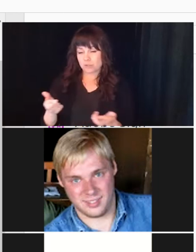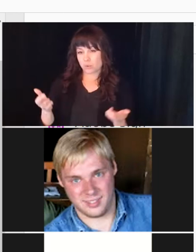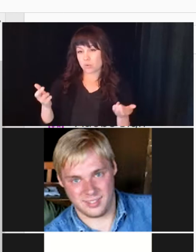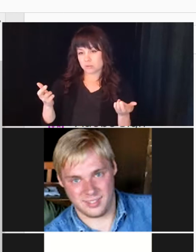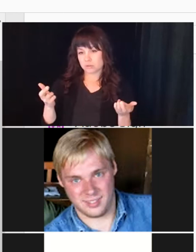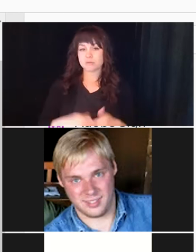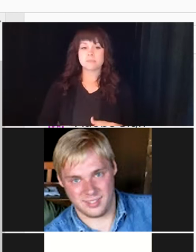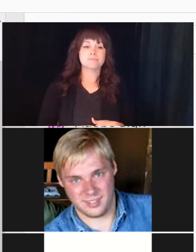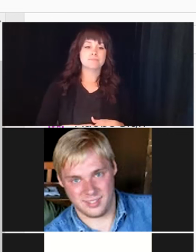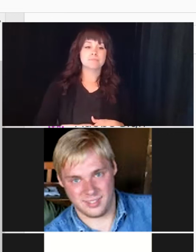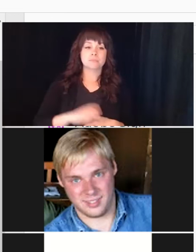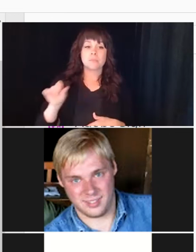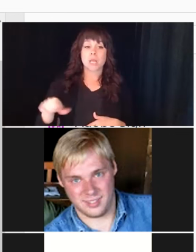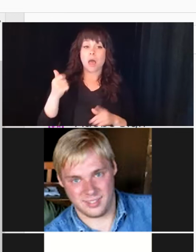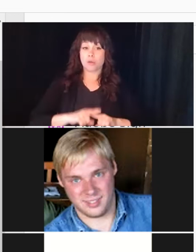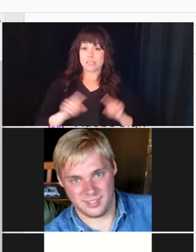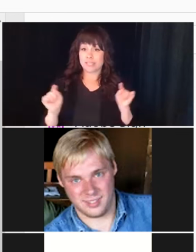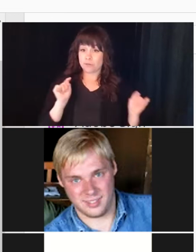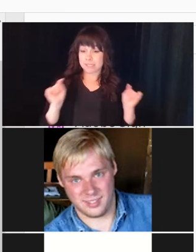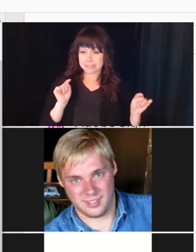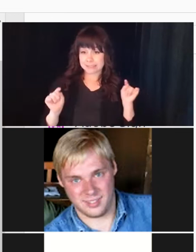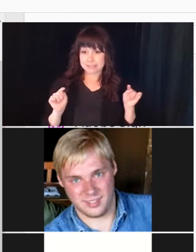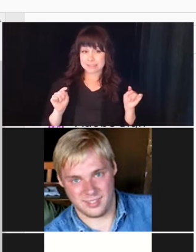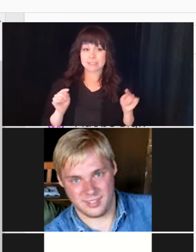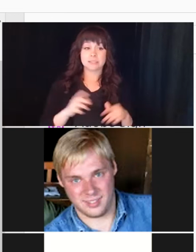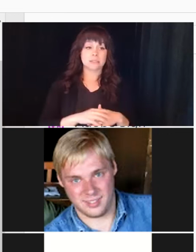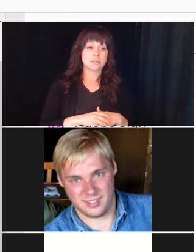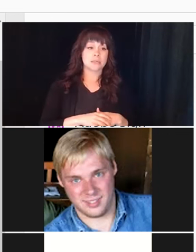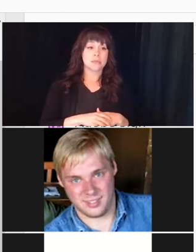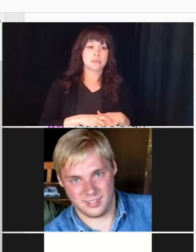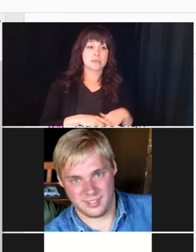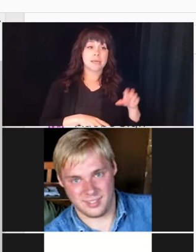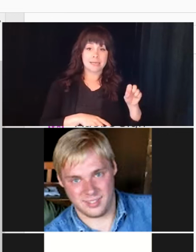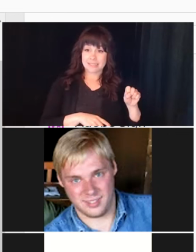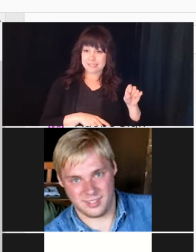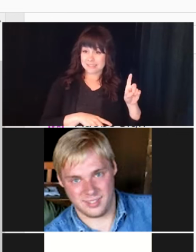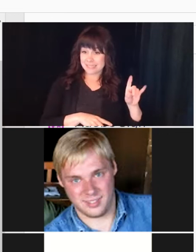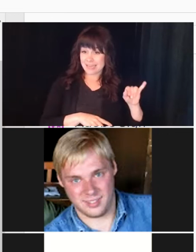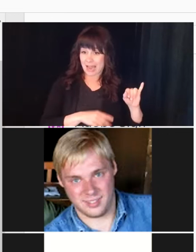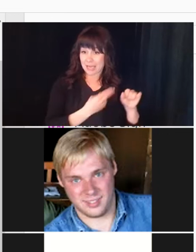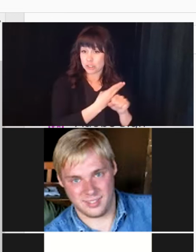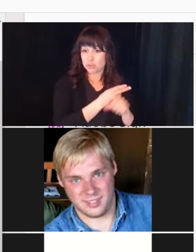that instead of being funded through the FICA taxes like SSDI,